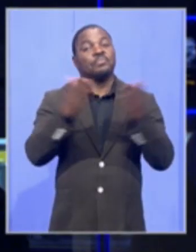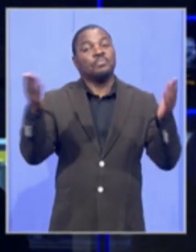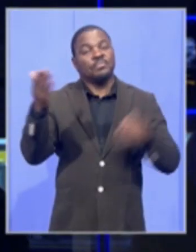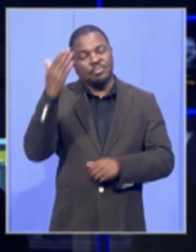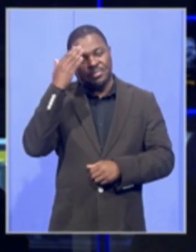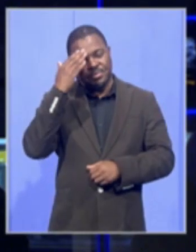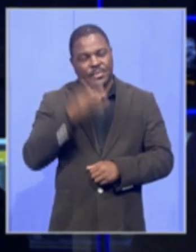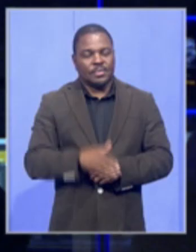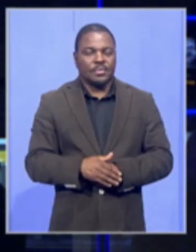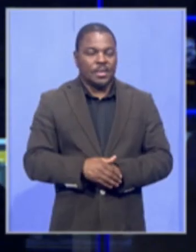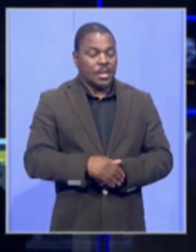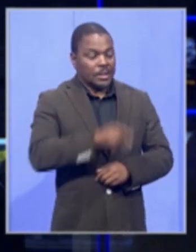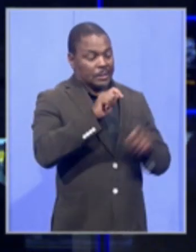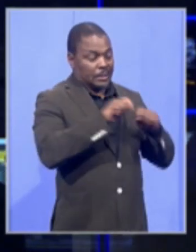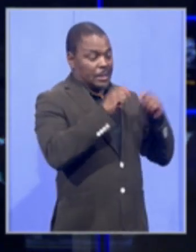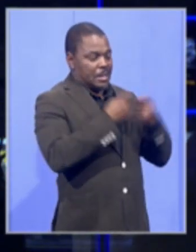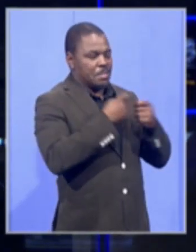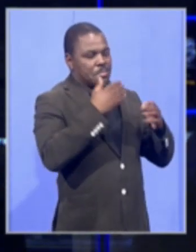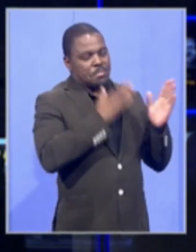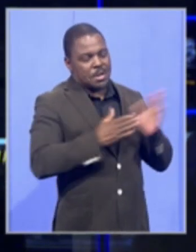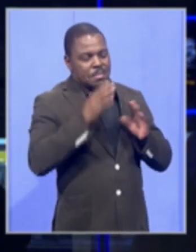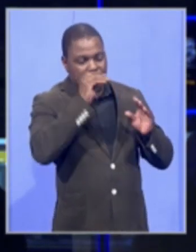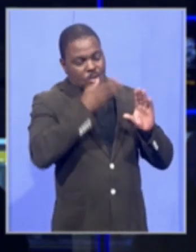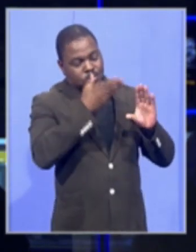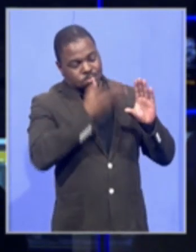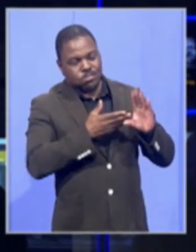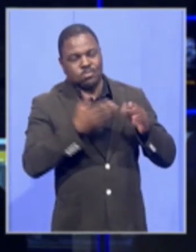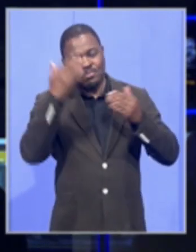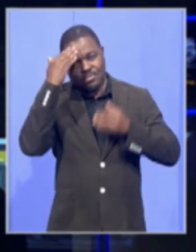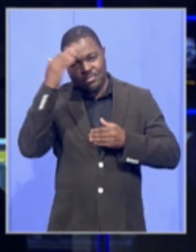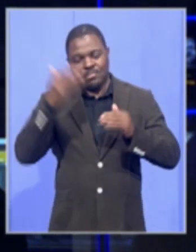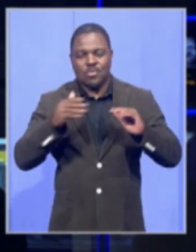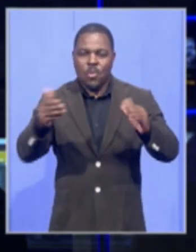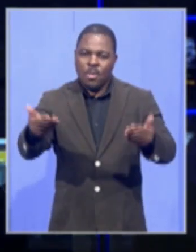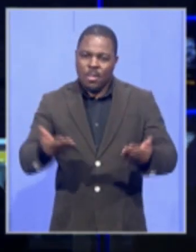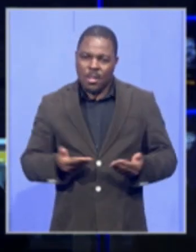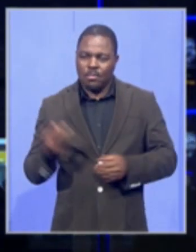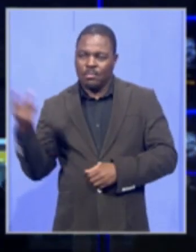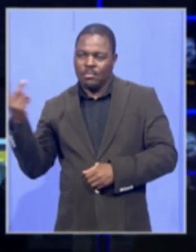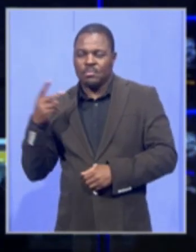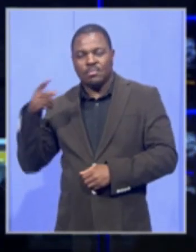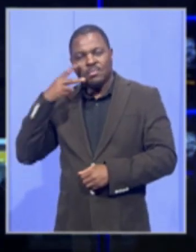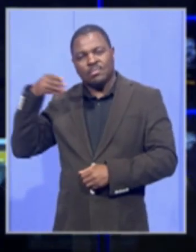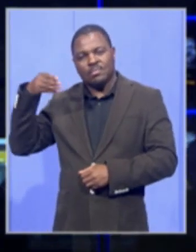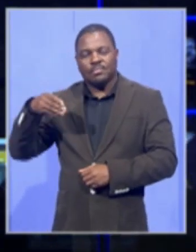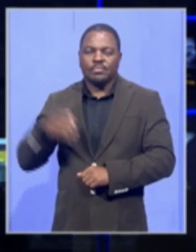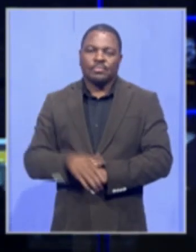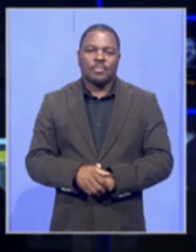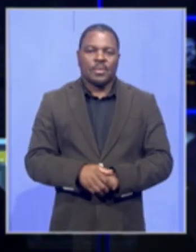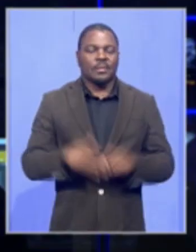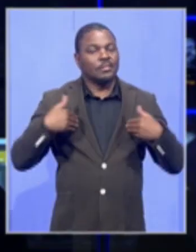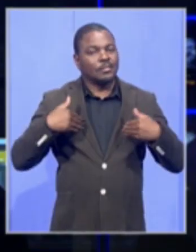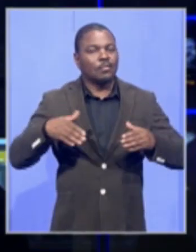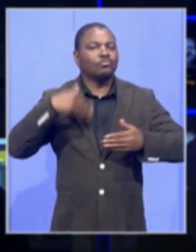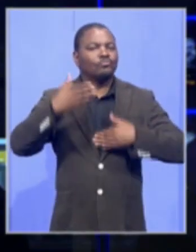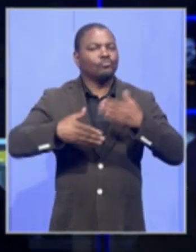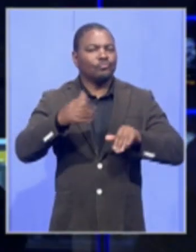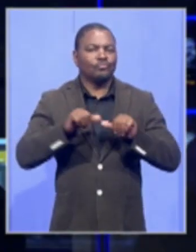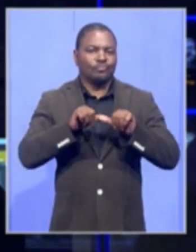Moifo o boetse o hlophiseditse tse mothangwana re a amohela ke tsamaya mmoho le Agustin Letlalo ha re wele